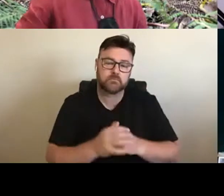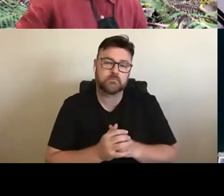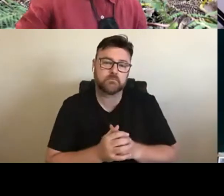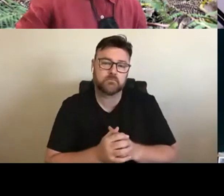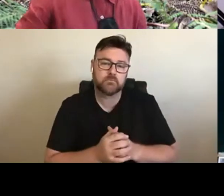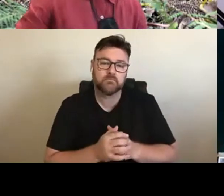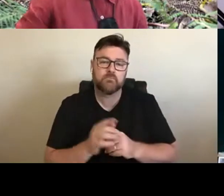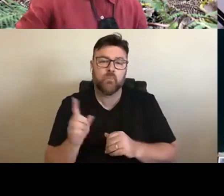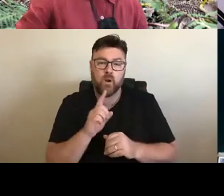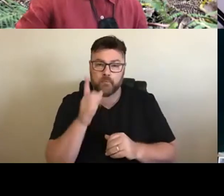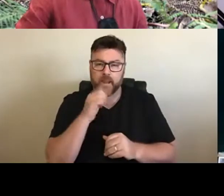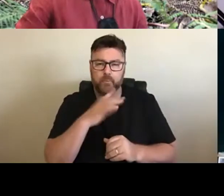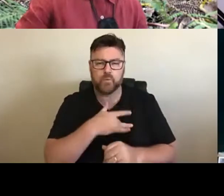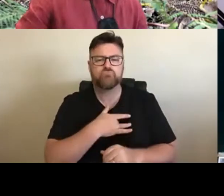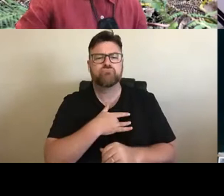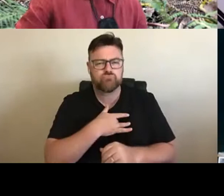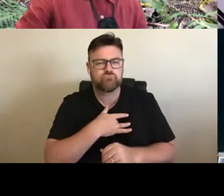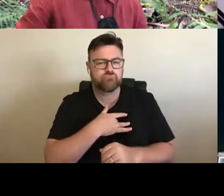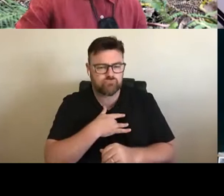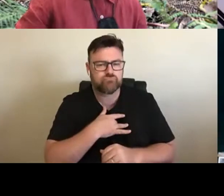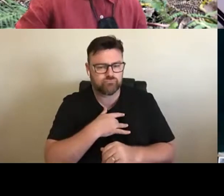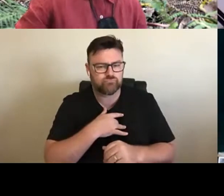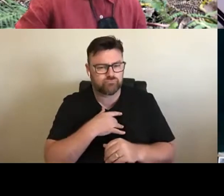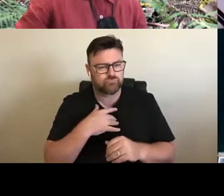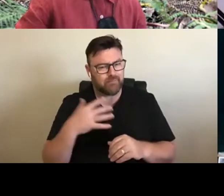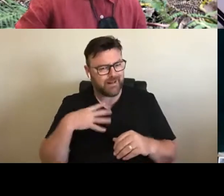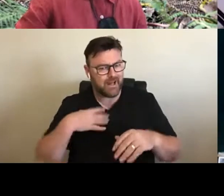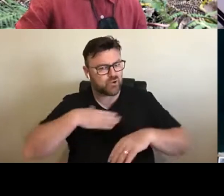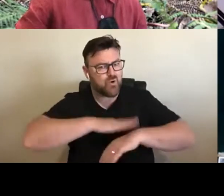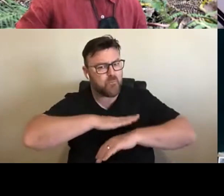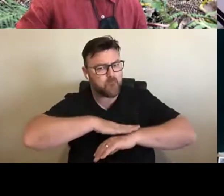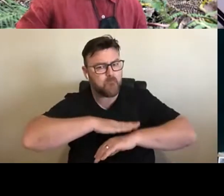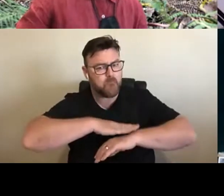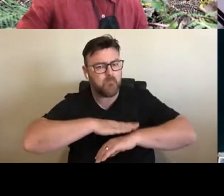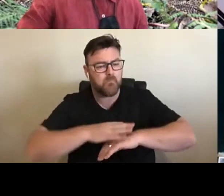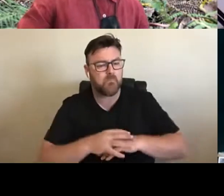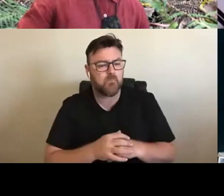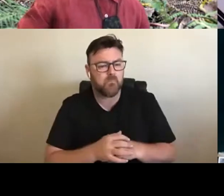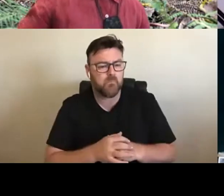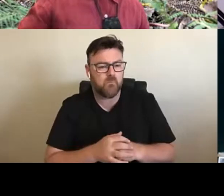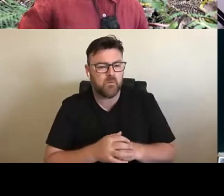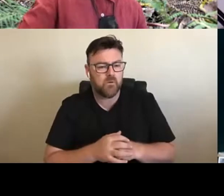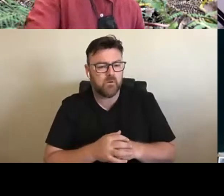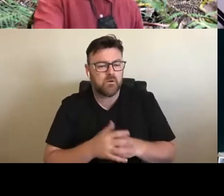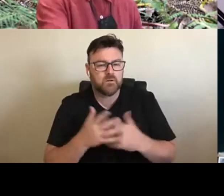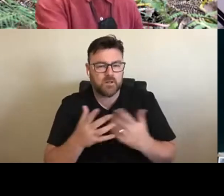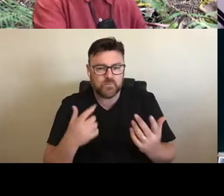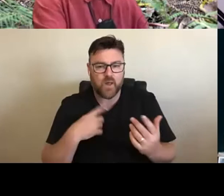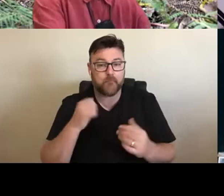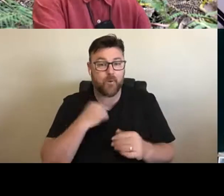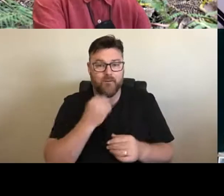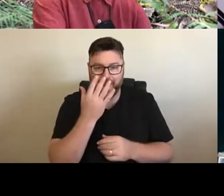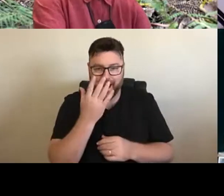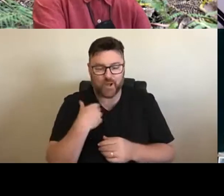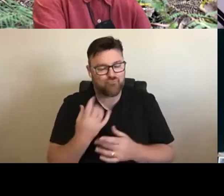time. And this is why artists, I think, I'm excited to come into my, later in life, because I